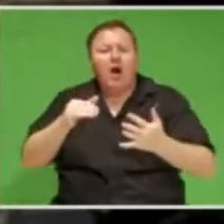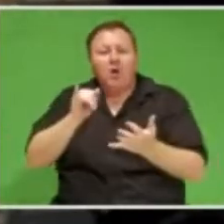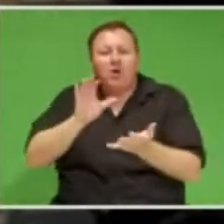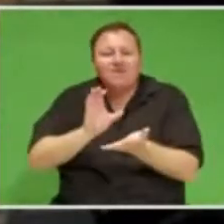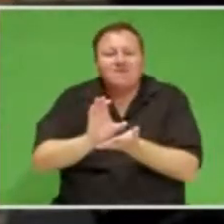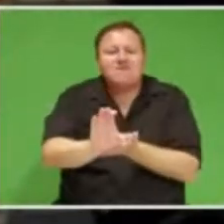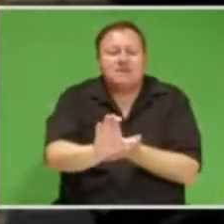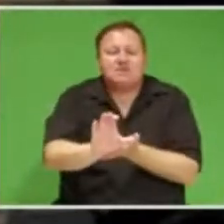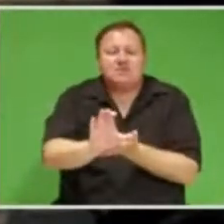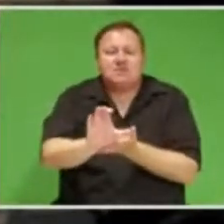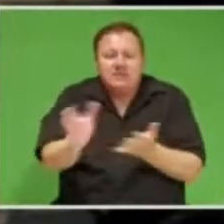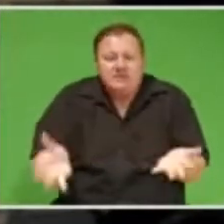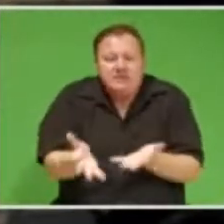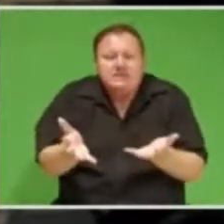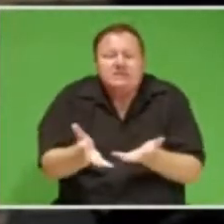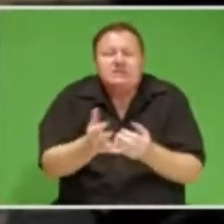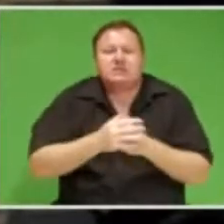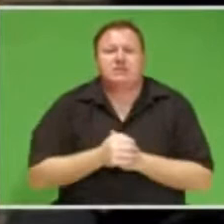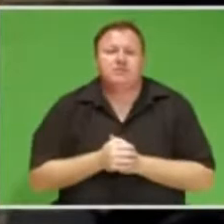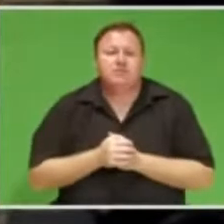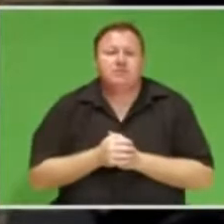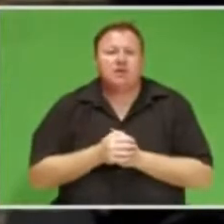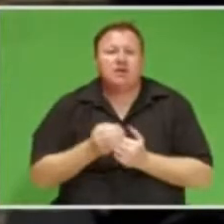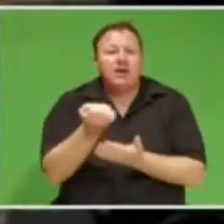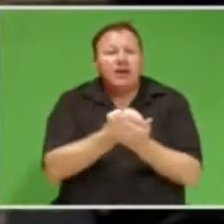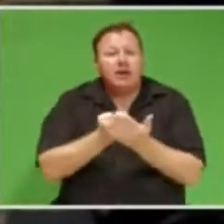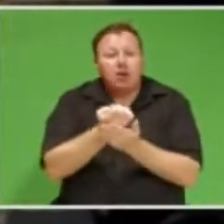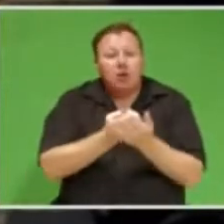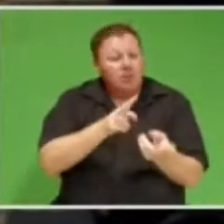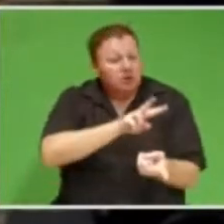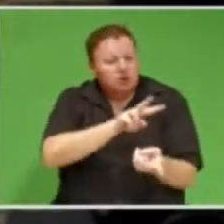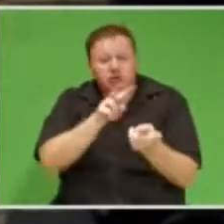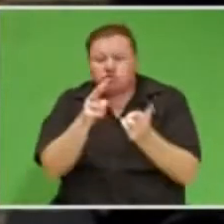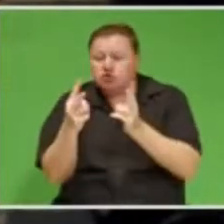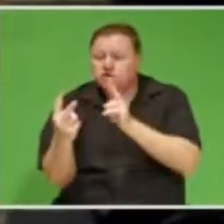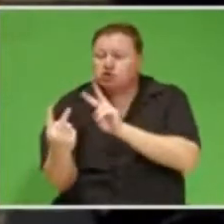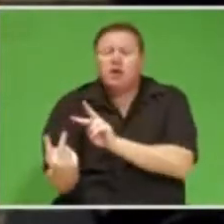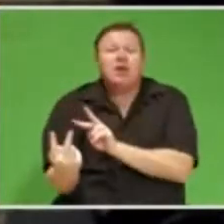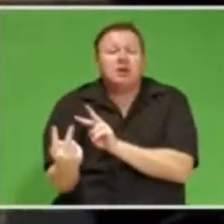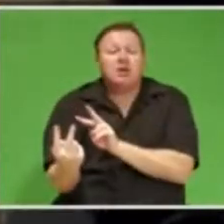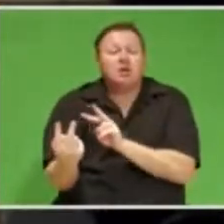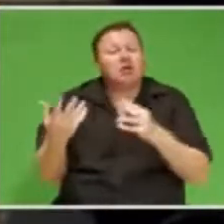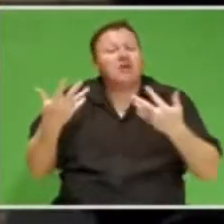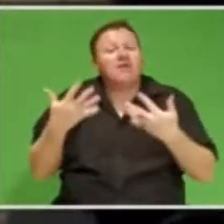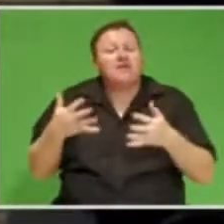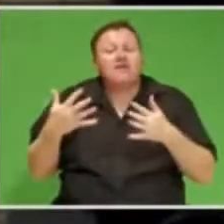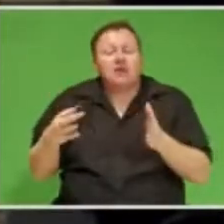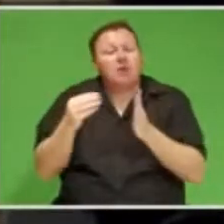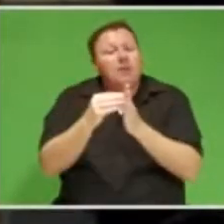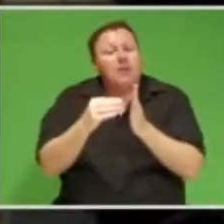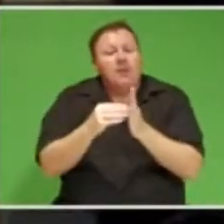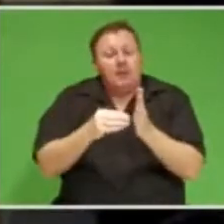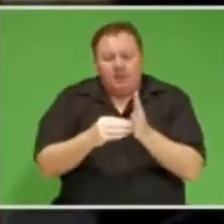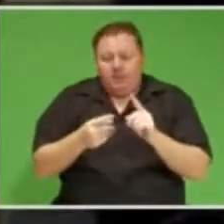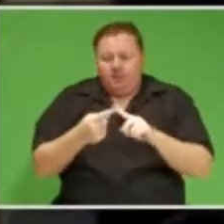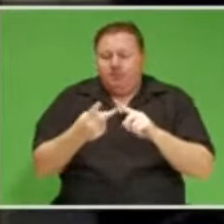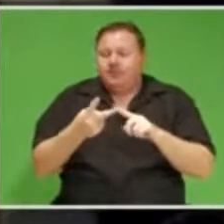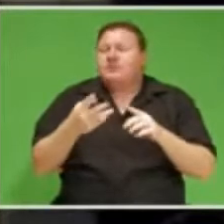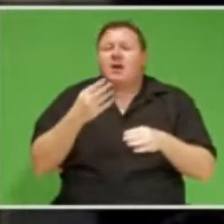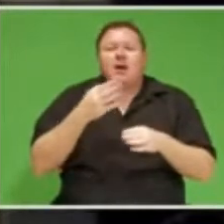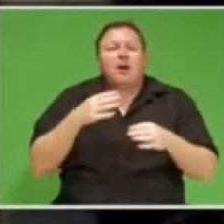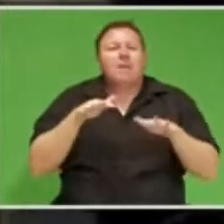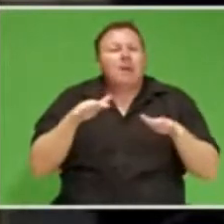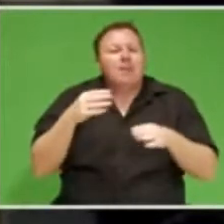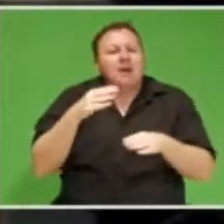drive. The economic reforms that we have embarked upon, public employment